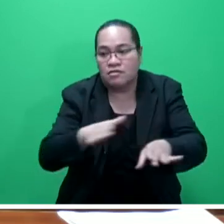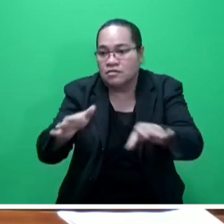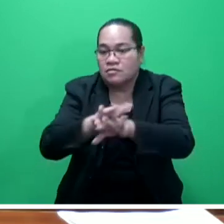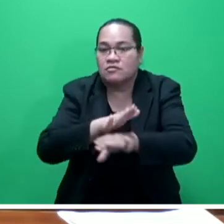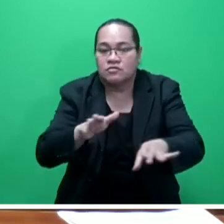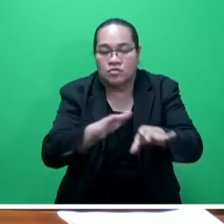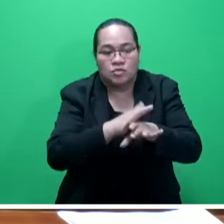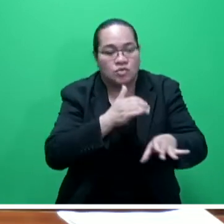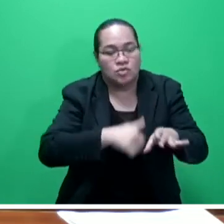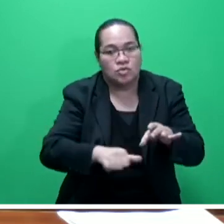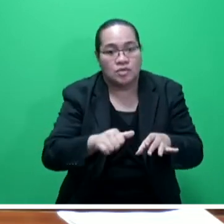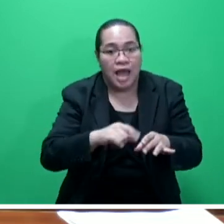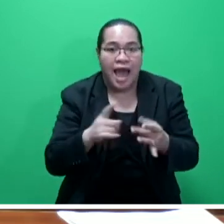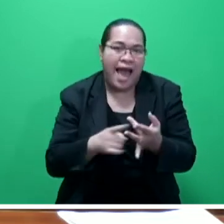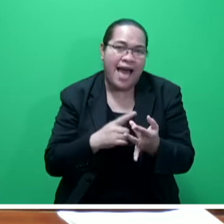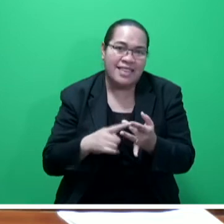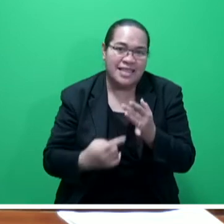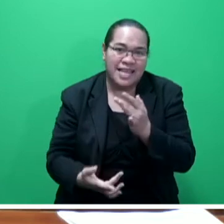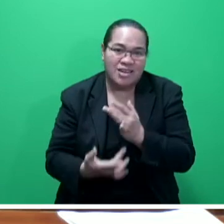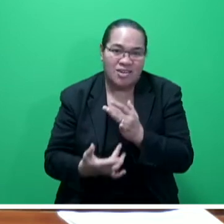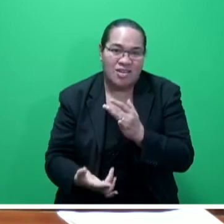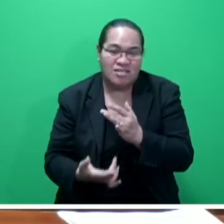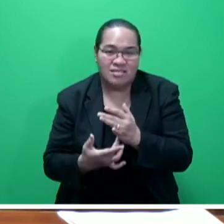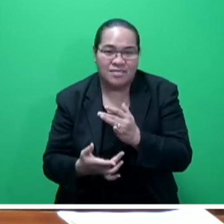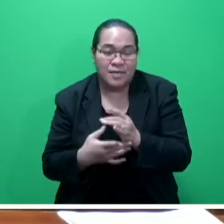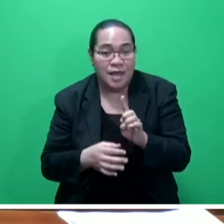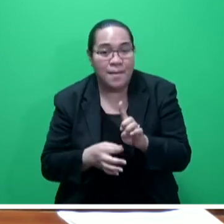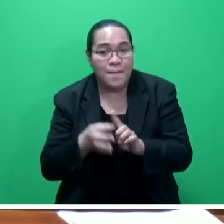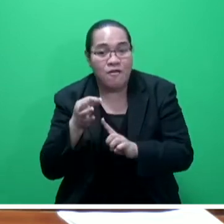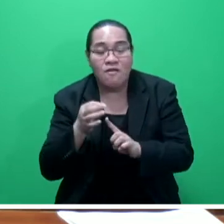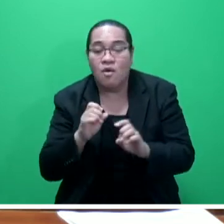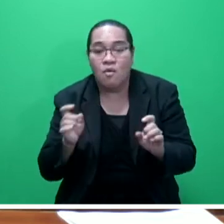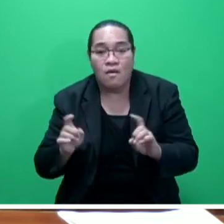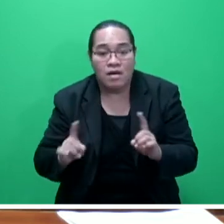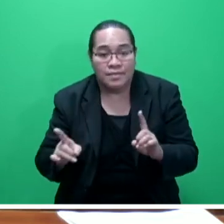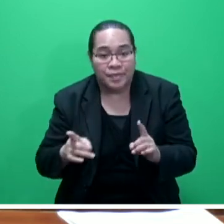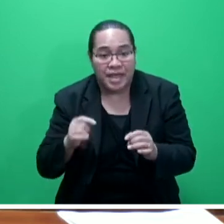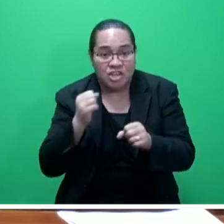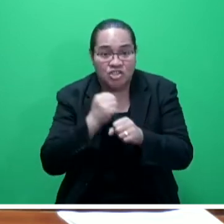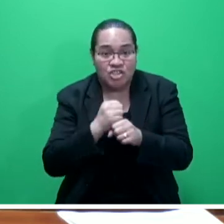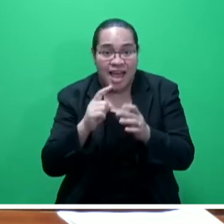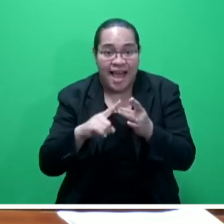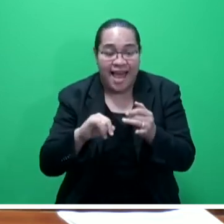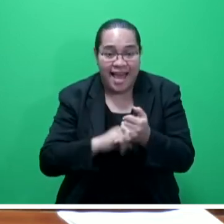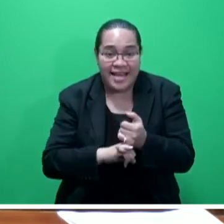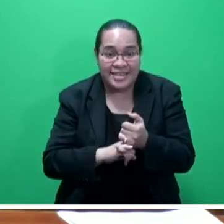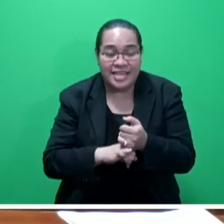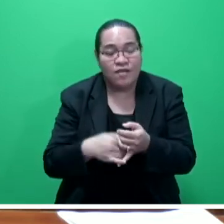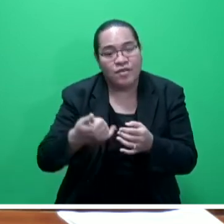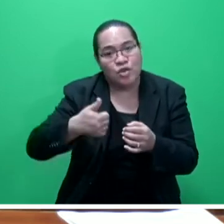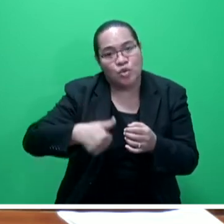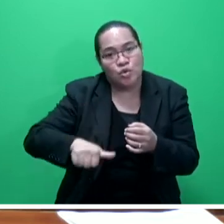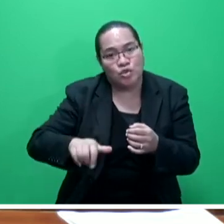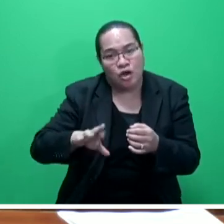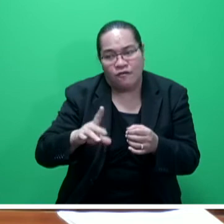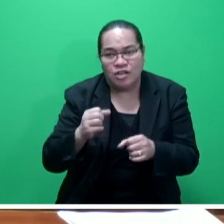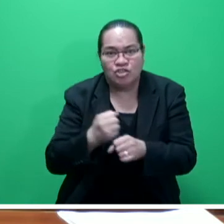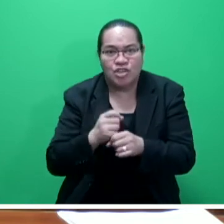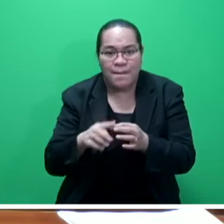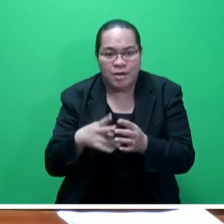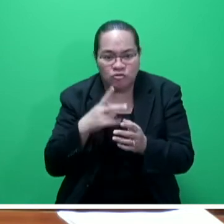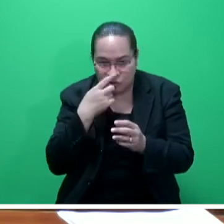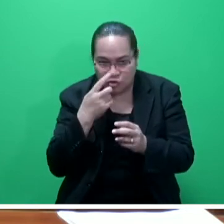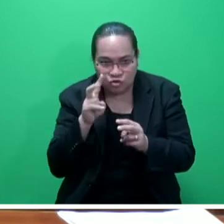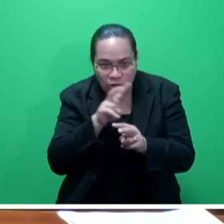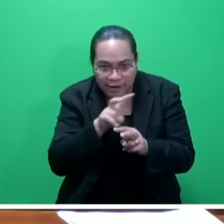operations. Other technological improvements have included GIS, the use of GIS, and the use of the GenTrack system